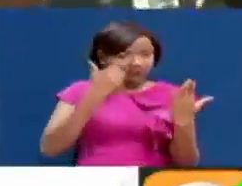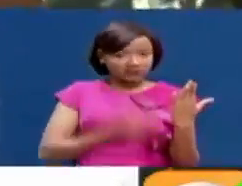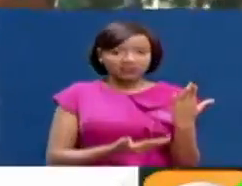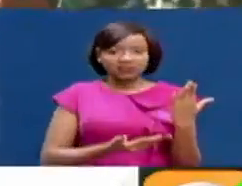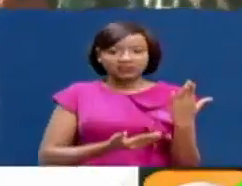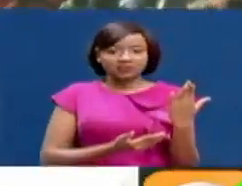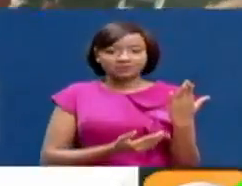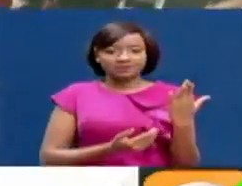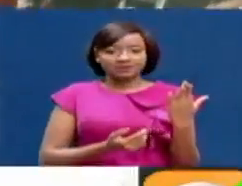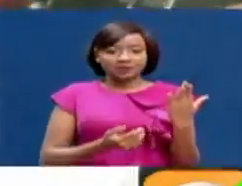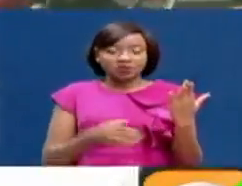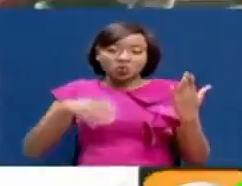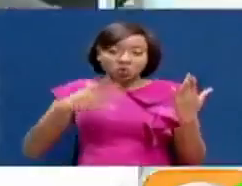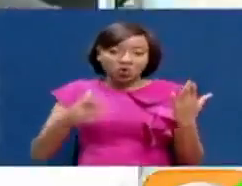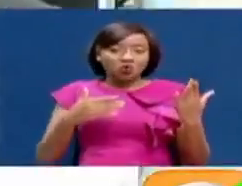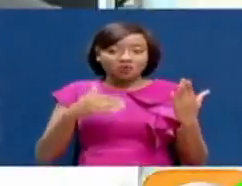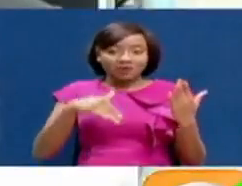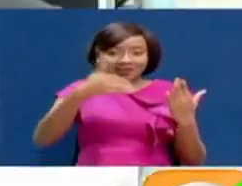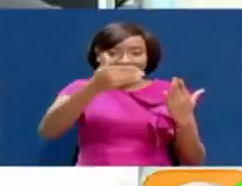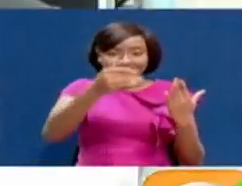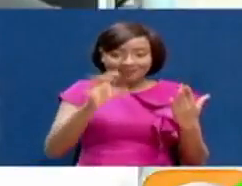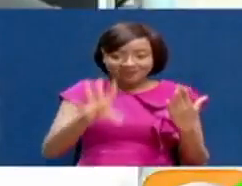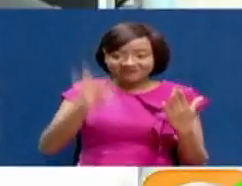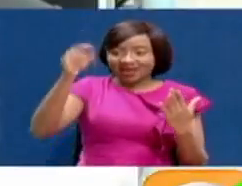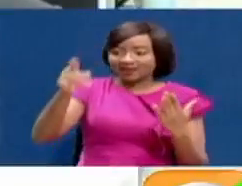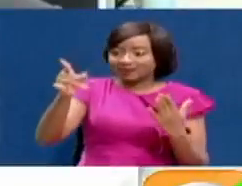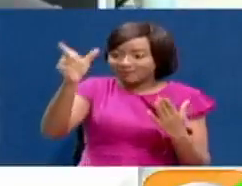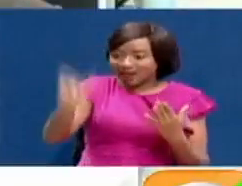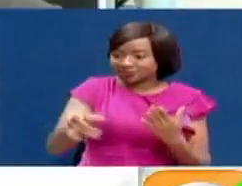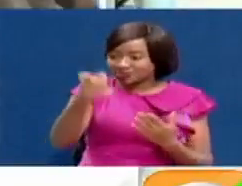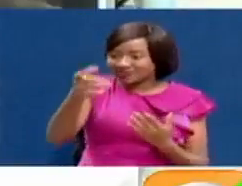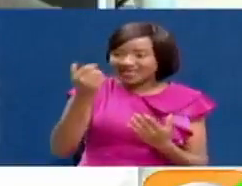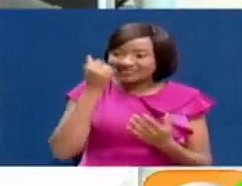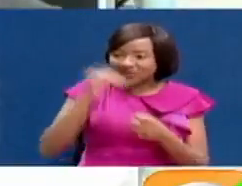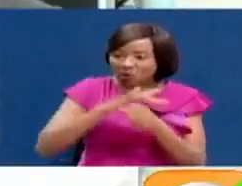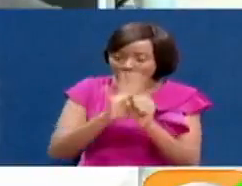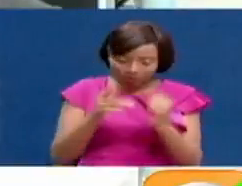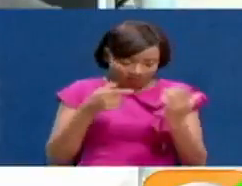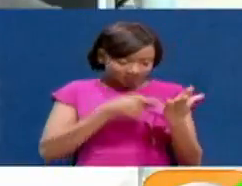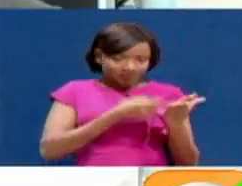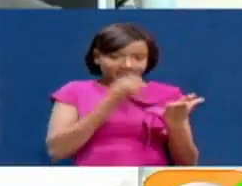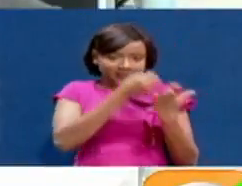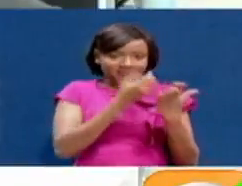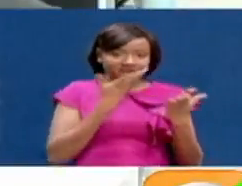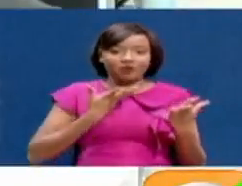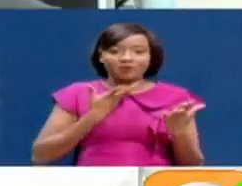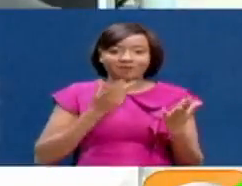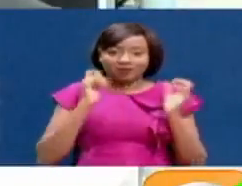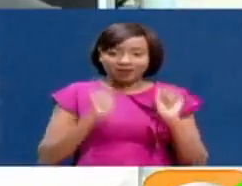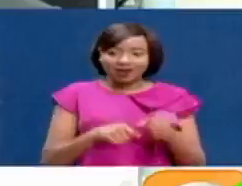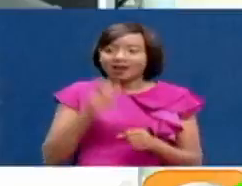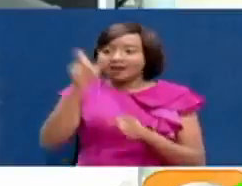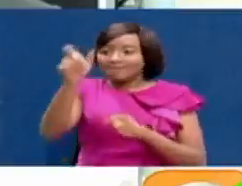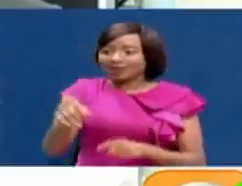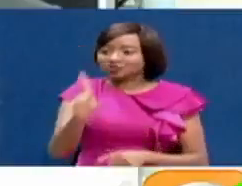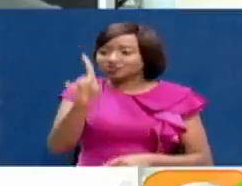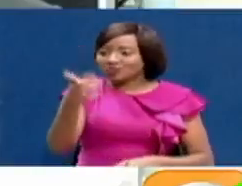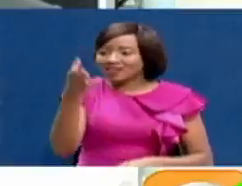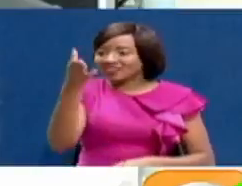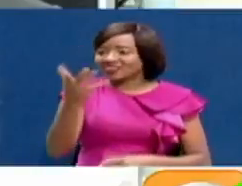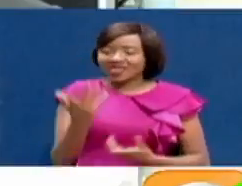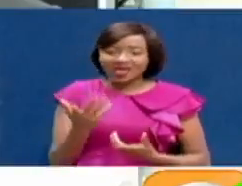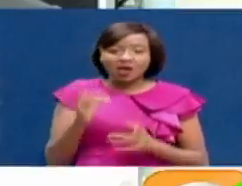later become identified as having COVID-19, from the system will be able to tell me,